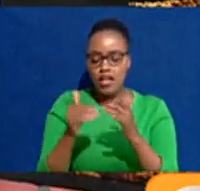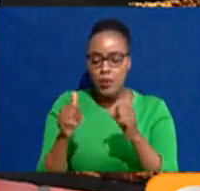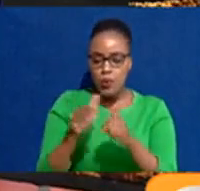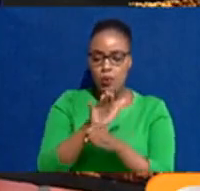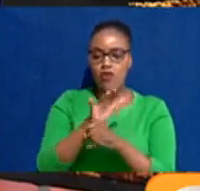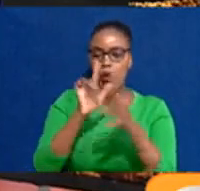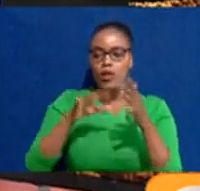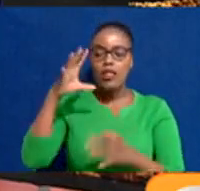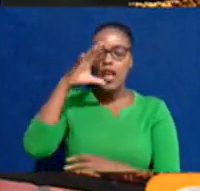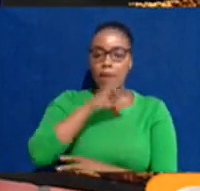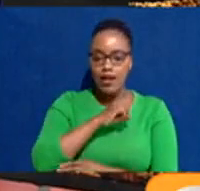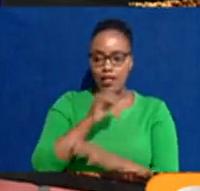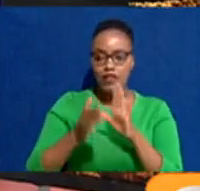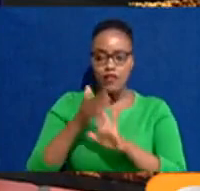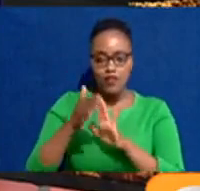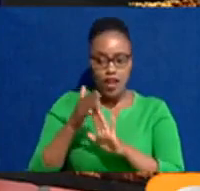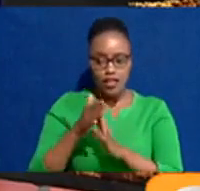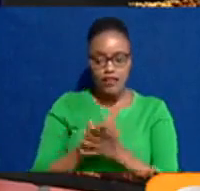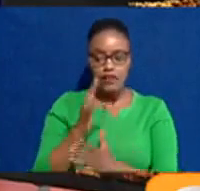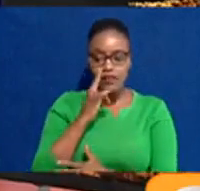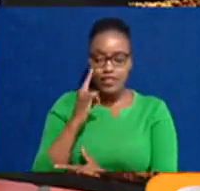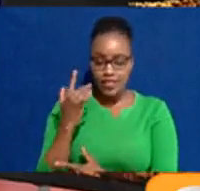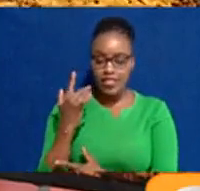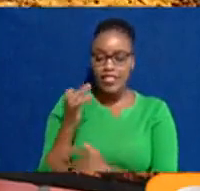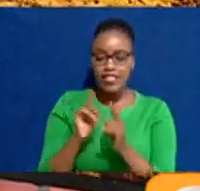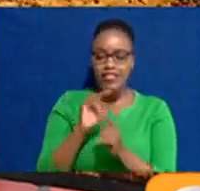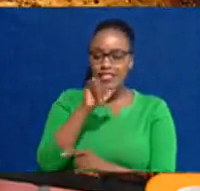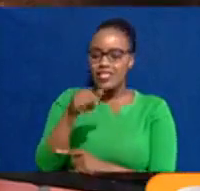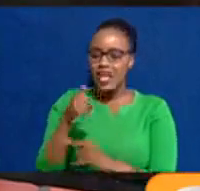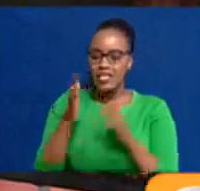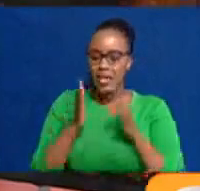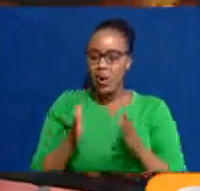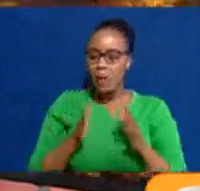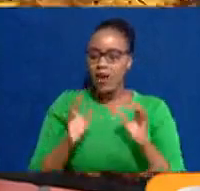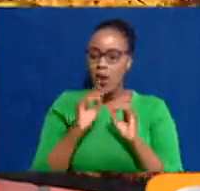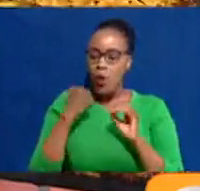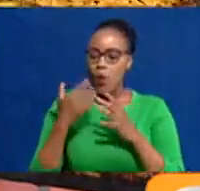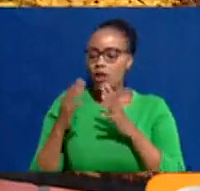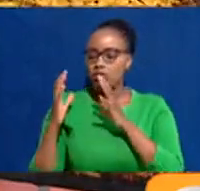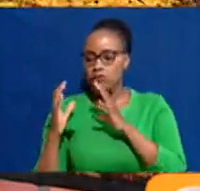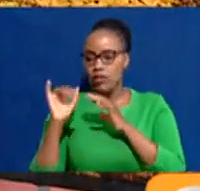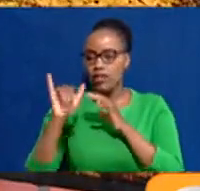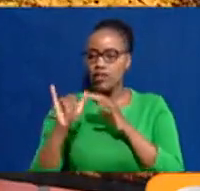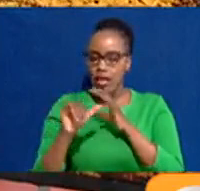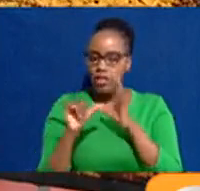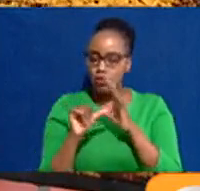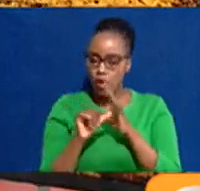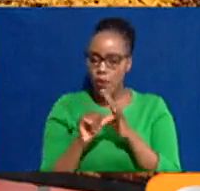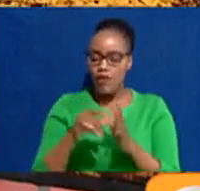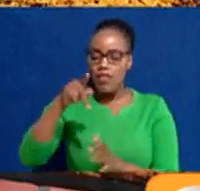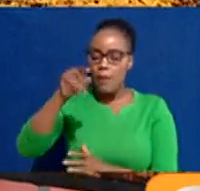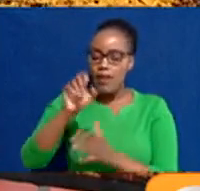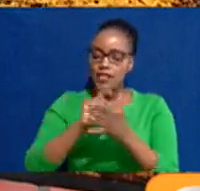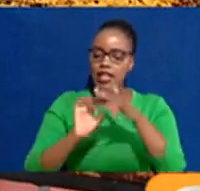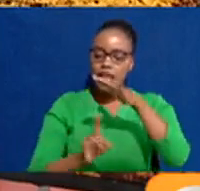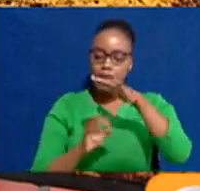what they lack really quickly. And listen, guys, it's not just humans who are bearing the brunt of the season. The PS in the Ministry